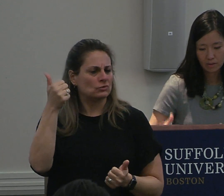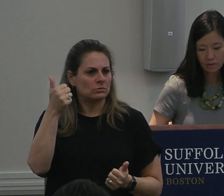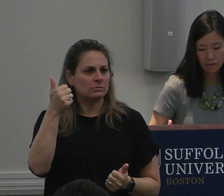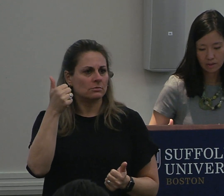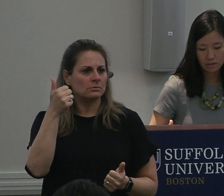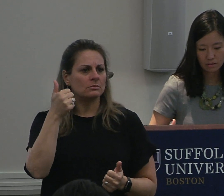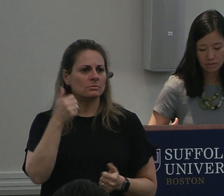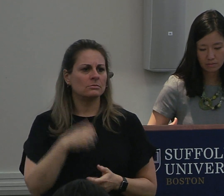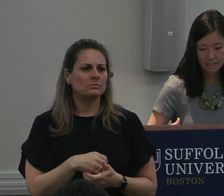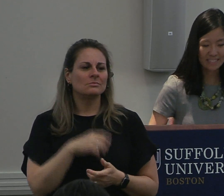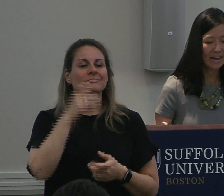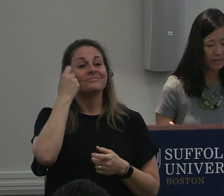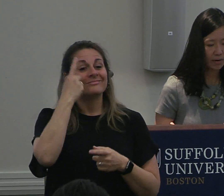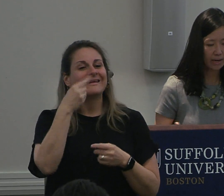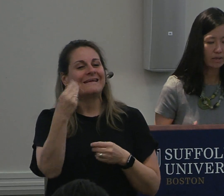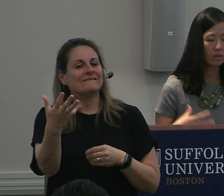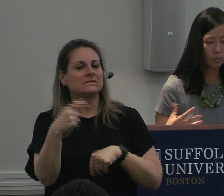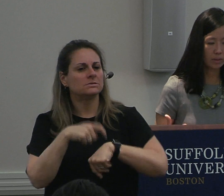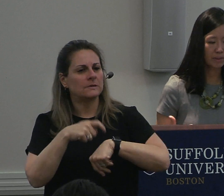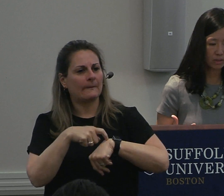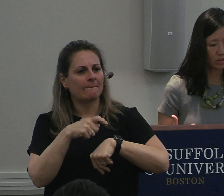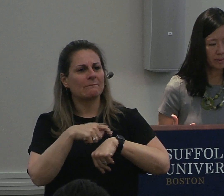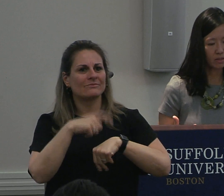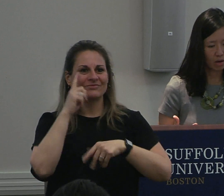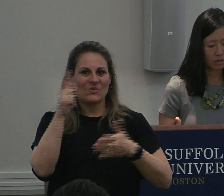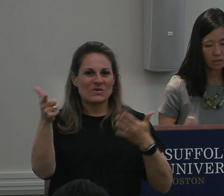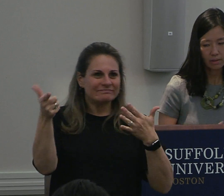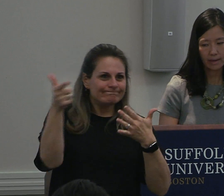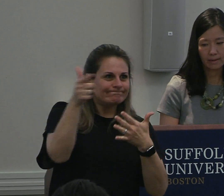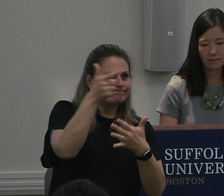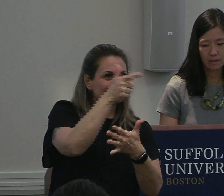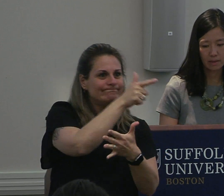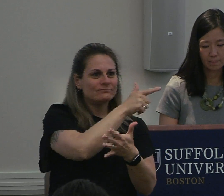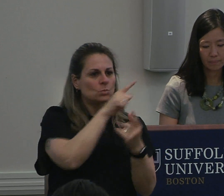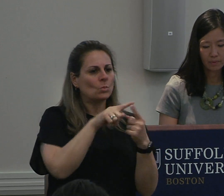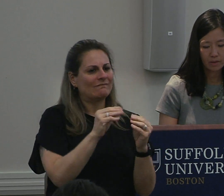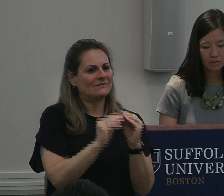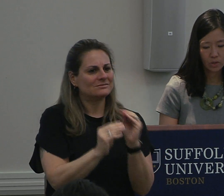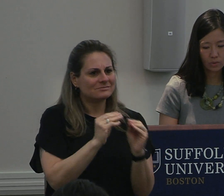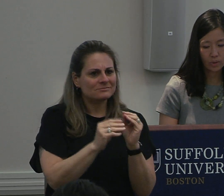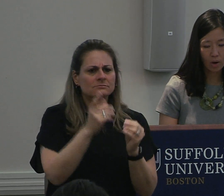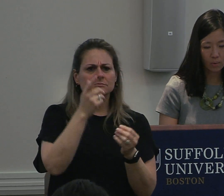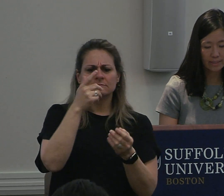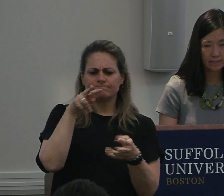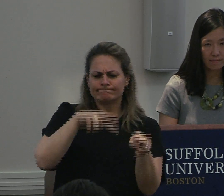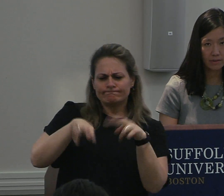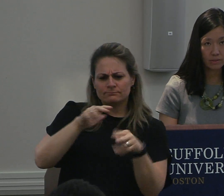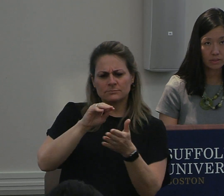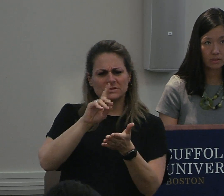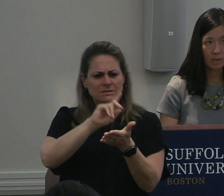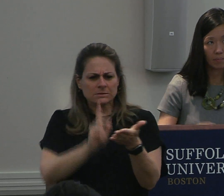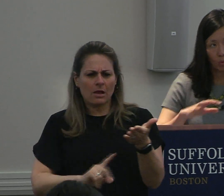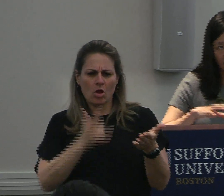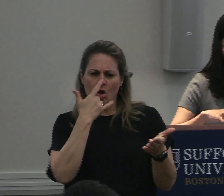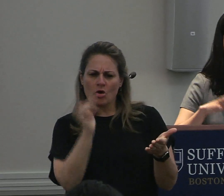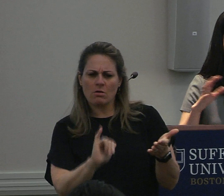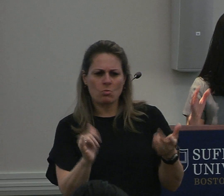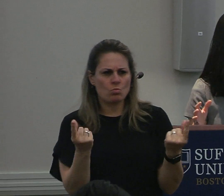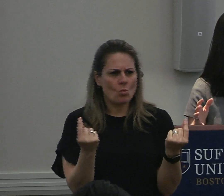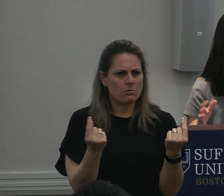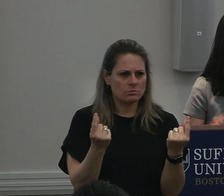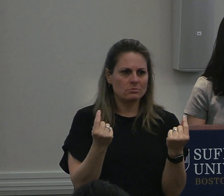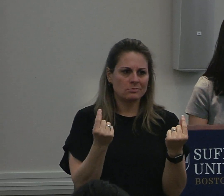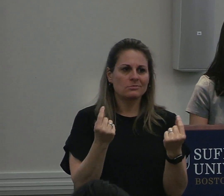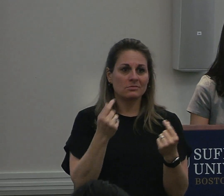the design right will be a little bit longer. And So you can always, if there's some more of a